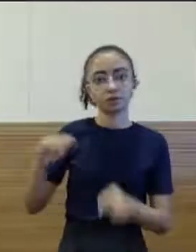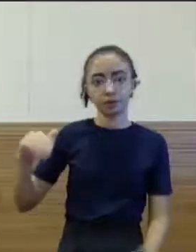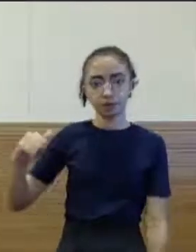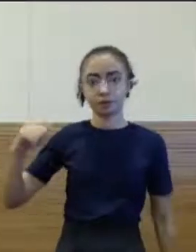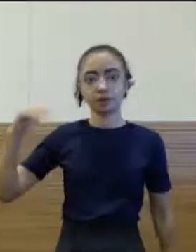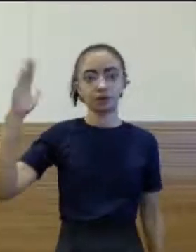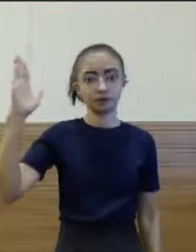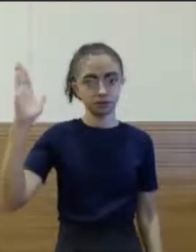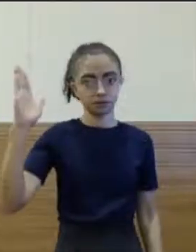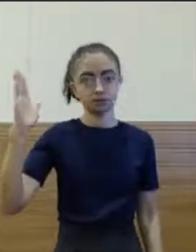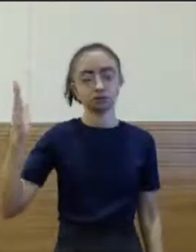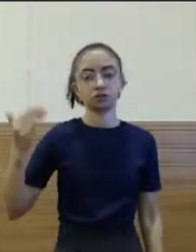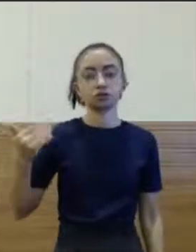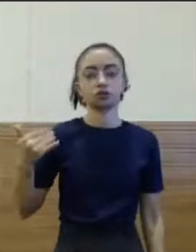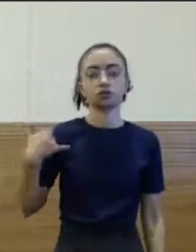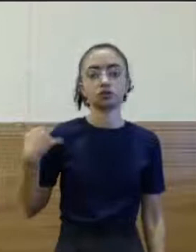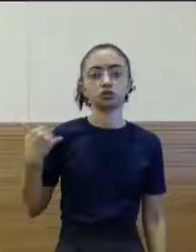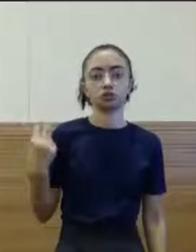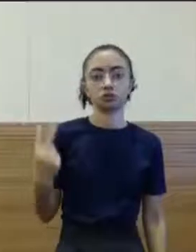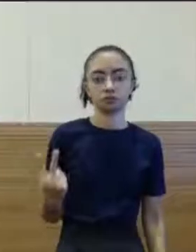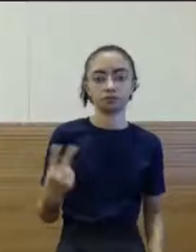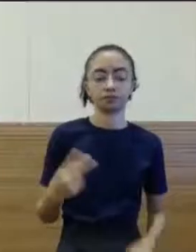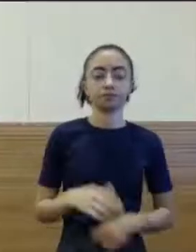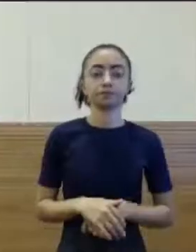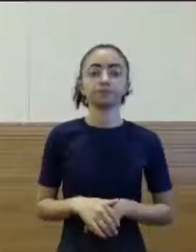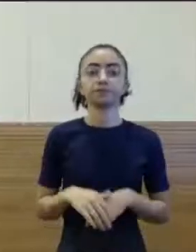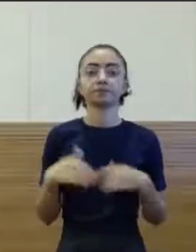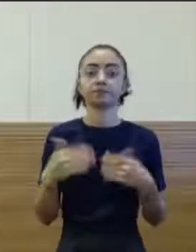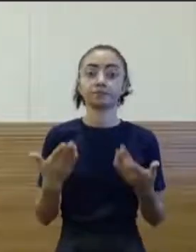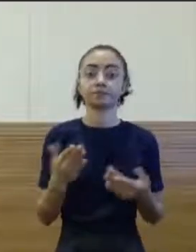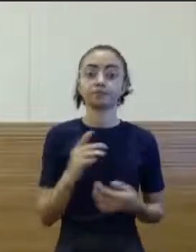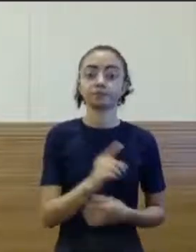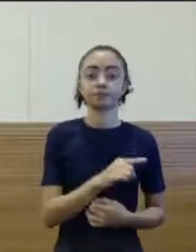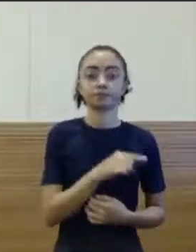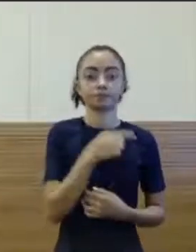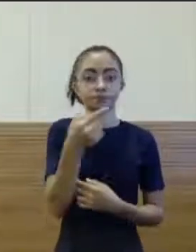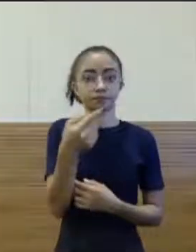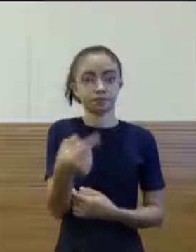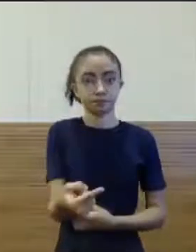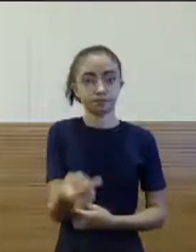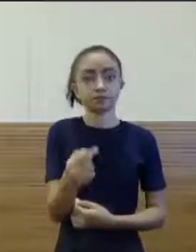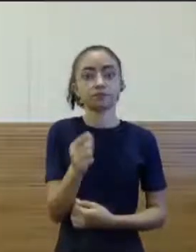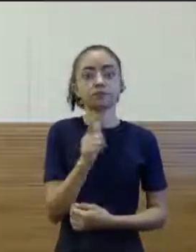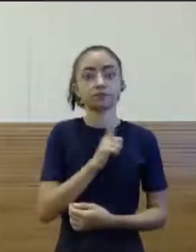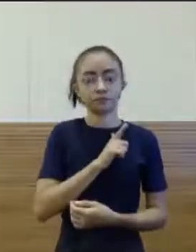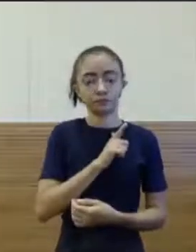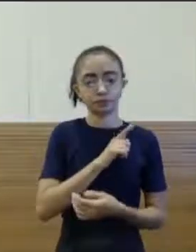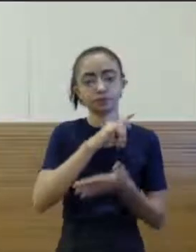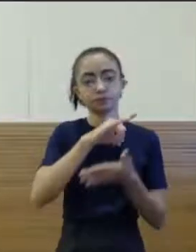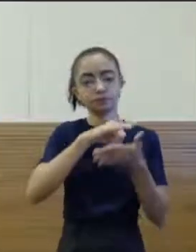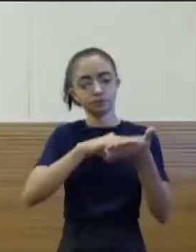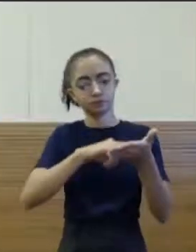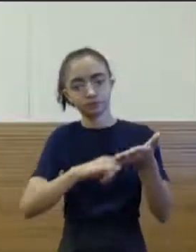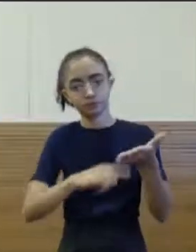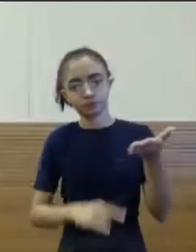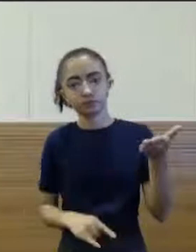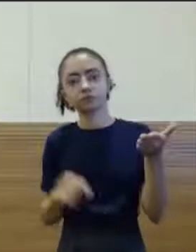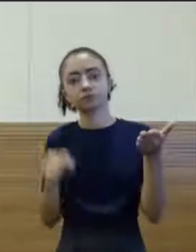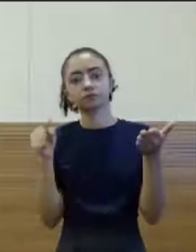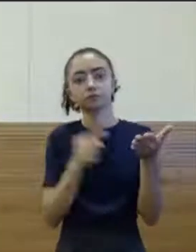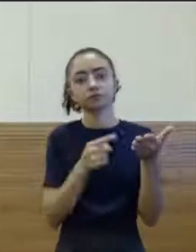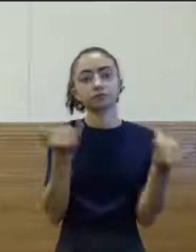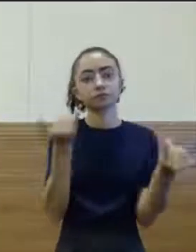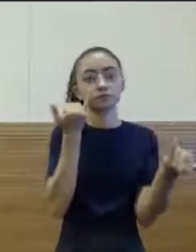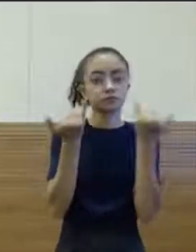of age, as we had for the ones below. And now we're starting to have these documents with messages that